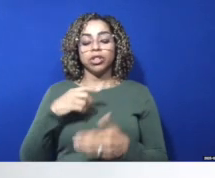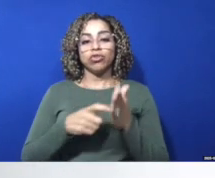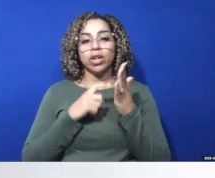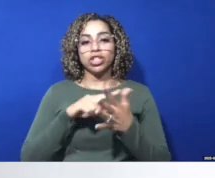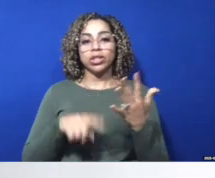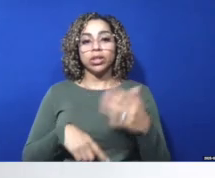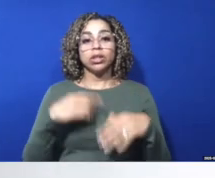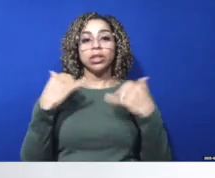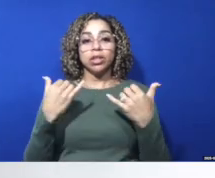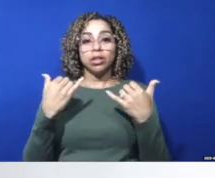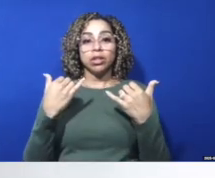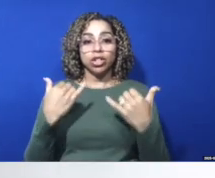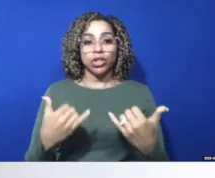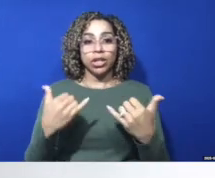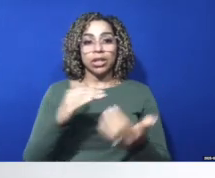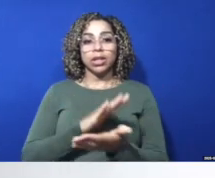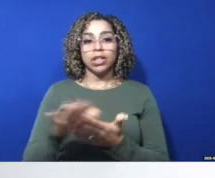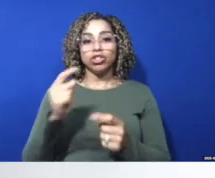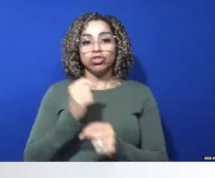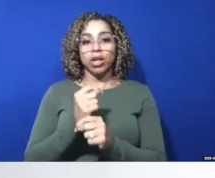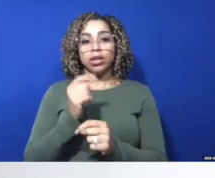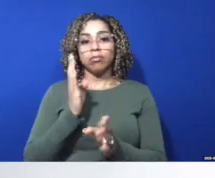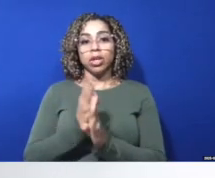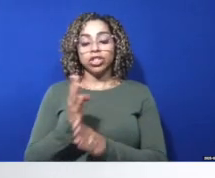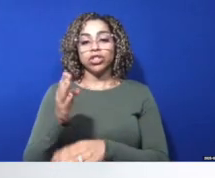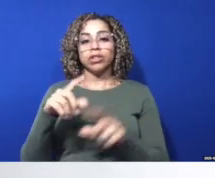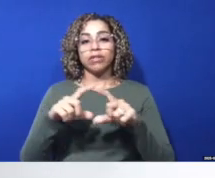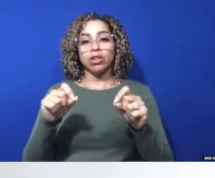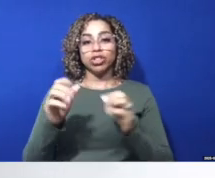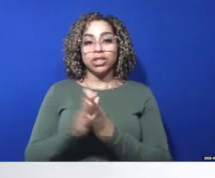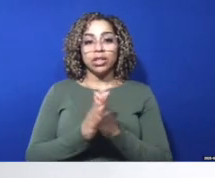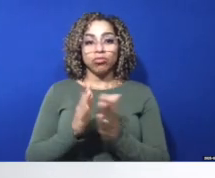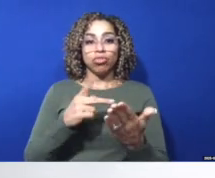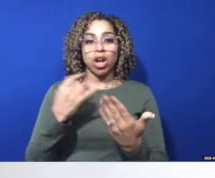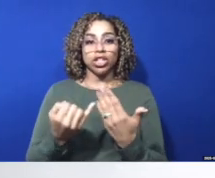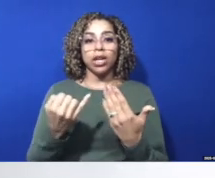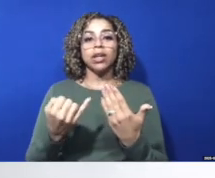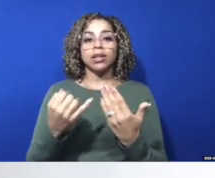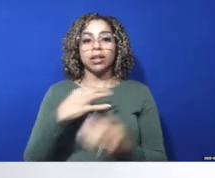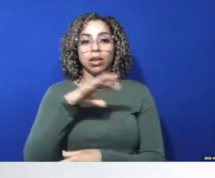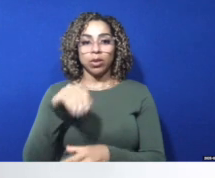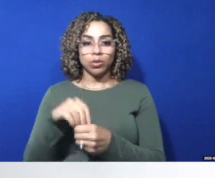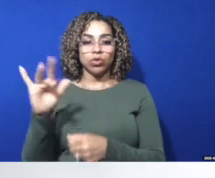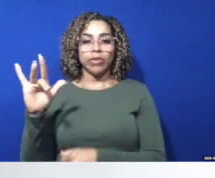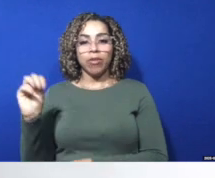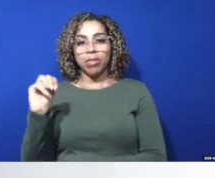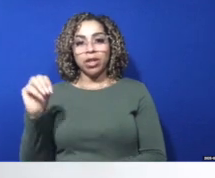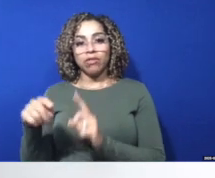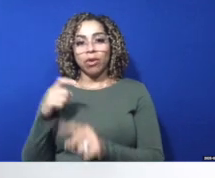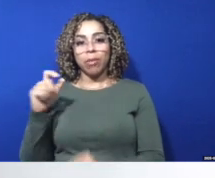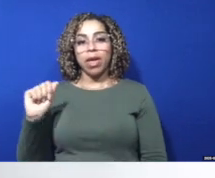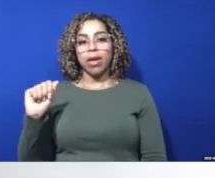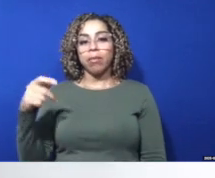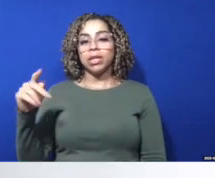and Bus Voucher Incentive Project funding plan proposal includes, again, that $25 million from APCF